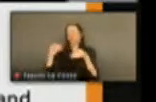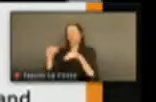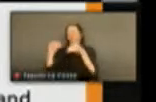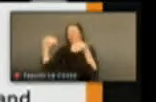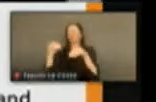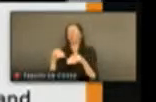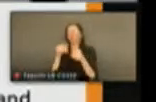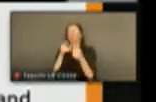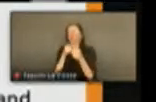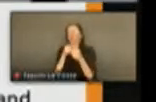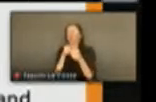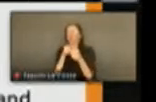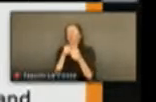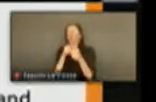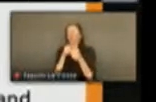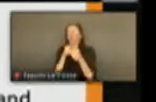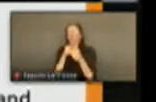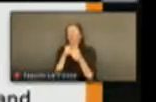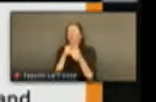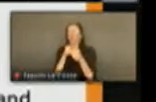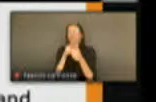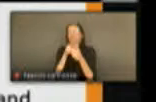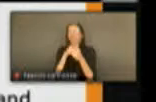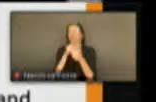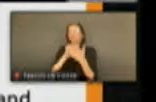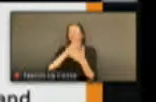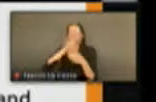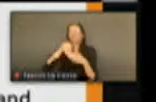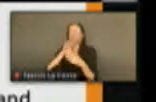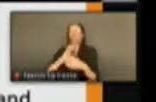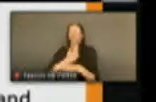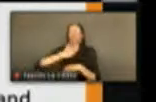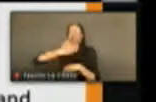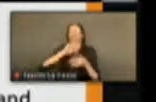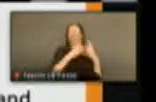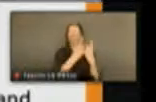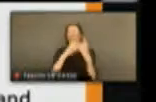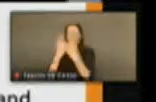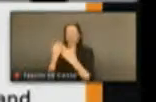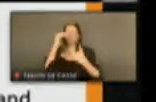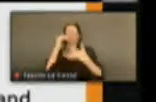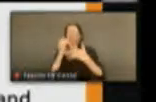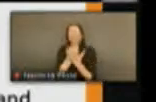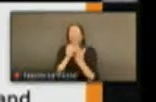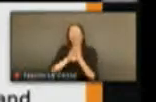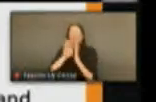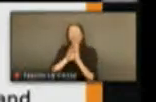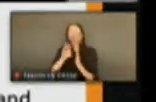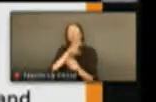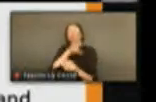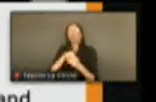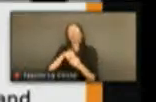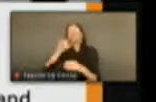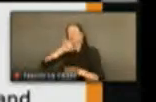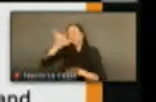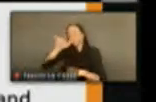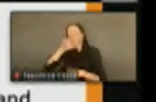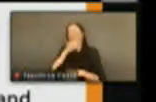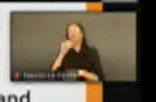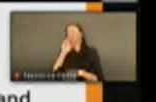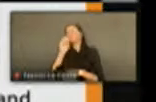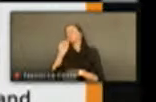Economic development includes our airport and seaport. Health and society includes